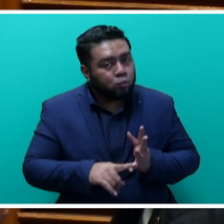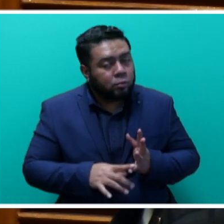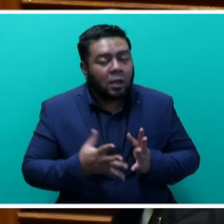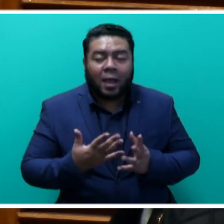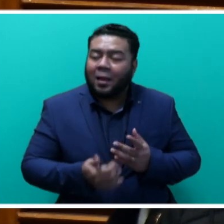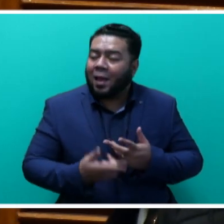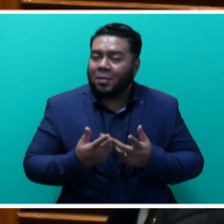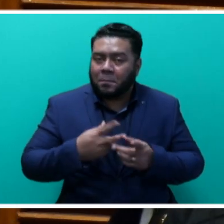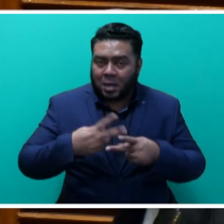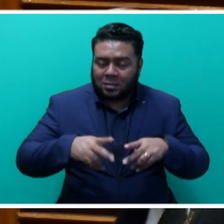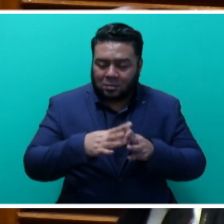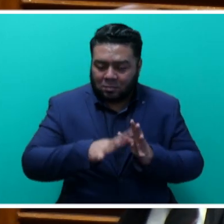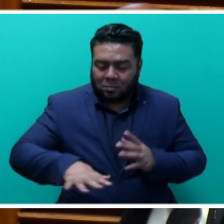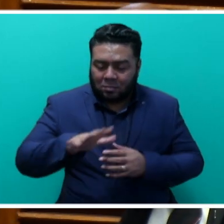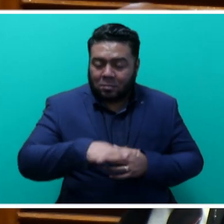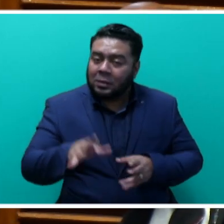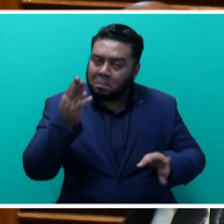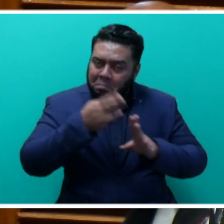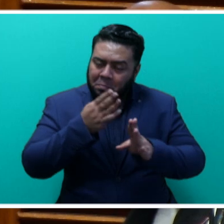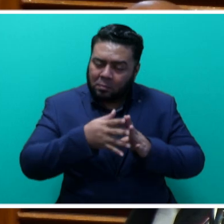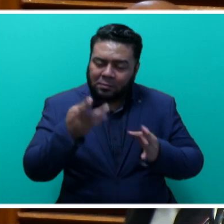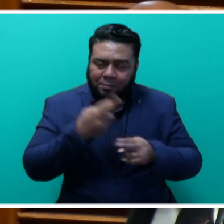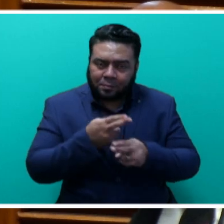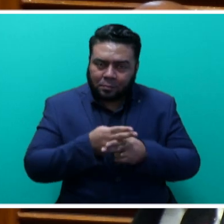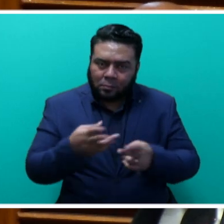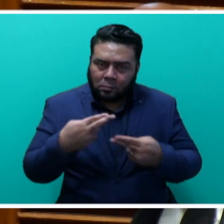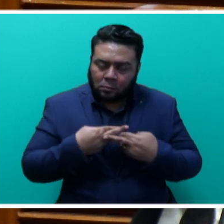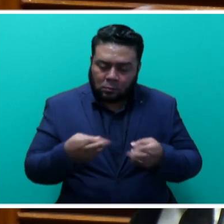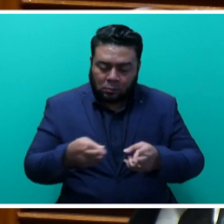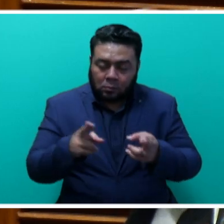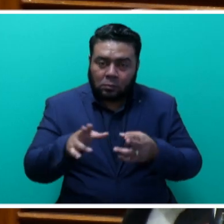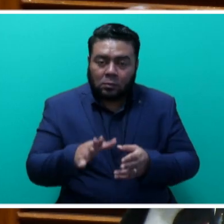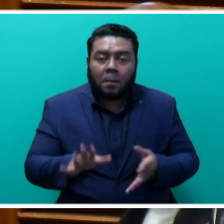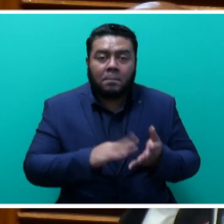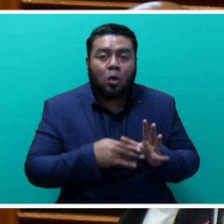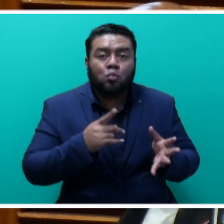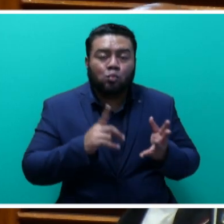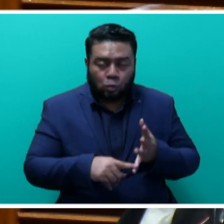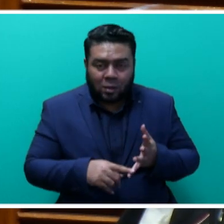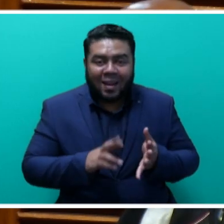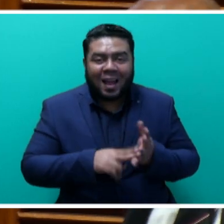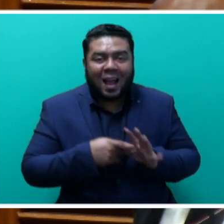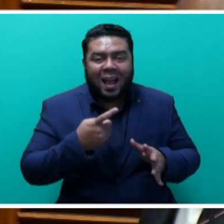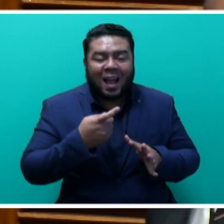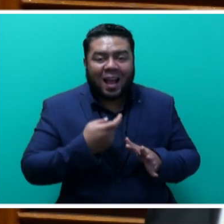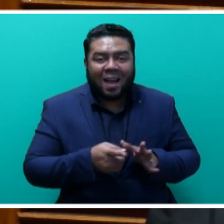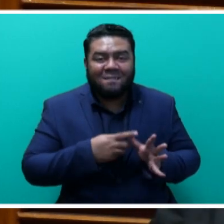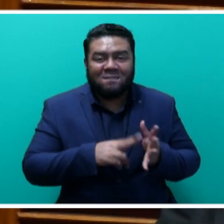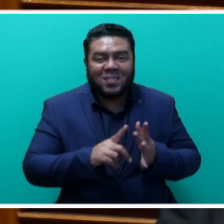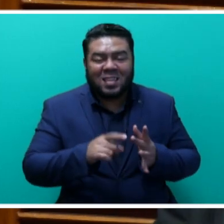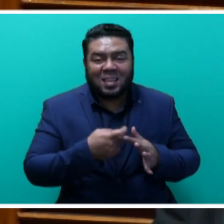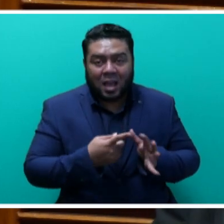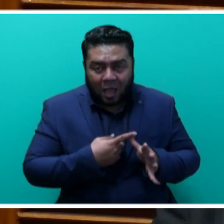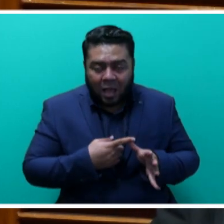Nasaudoko. The main rural farm access roads constructed in the Rural Division were at Mau, Nakavika, and Wudandabo in the